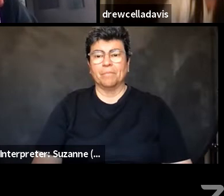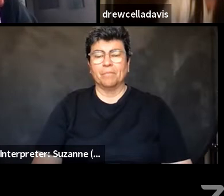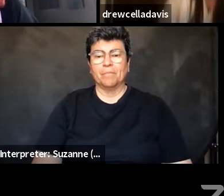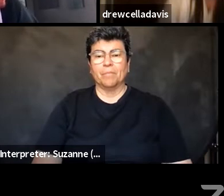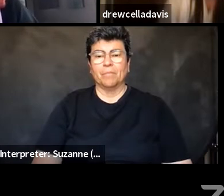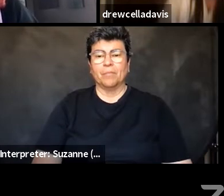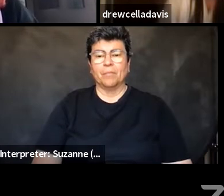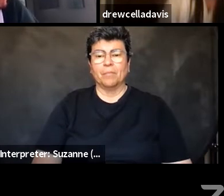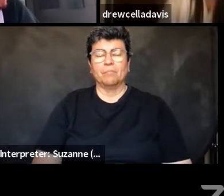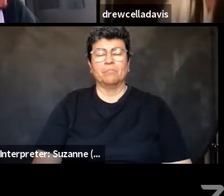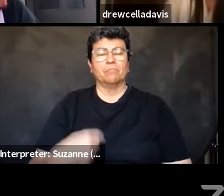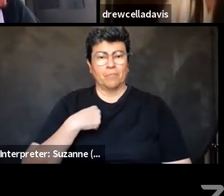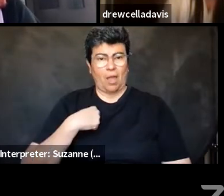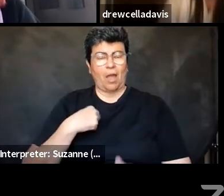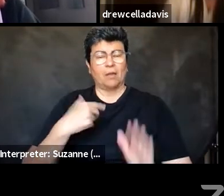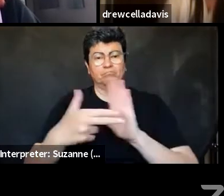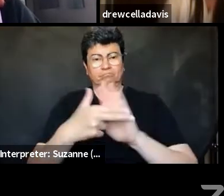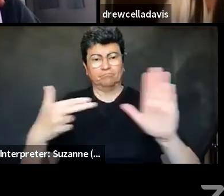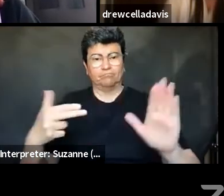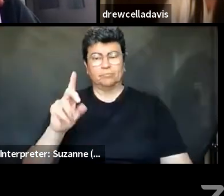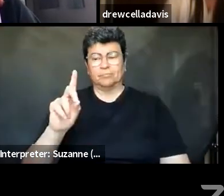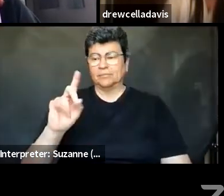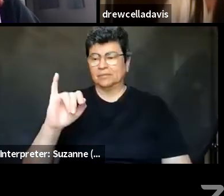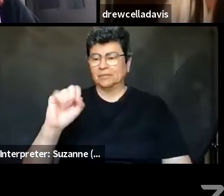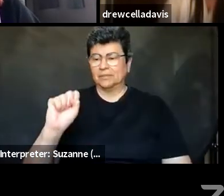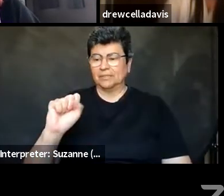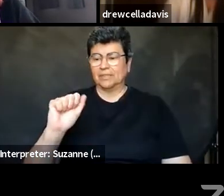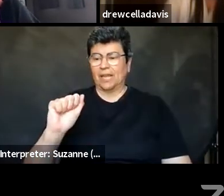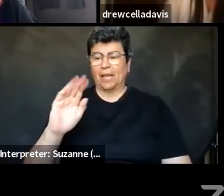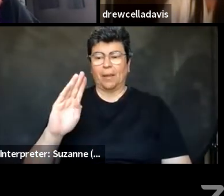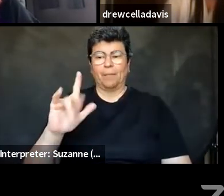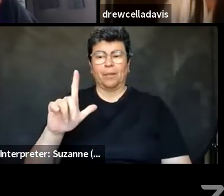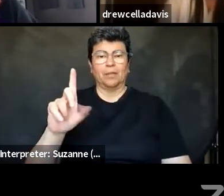I am disabled. I can say that today.